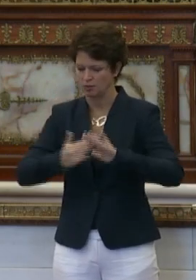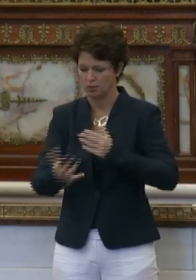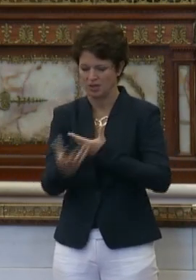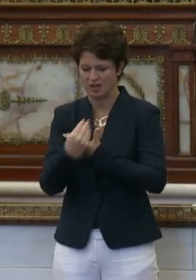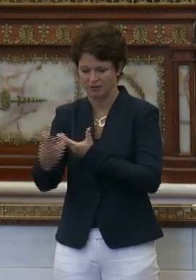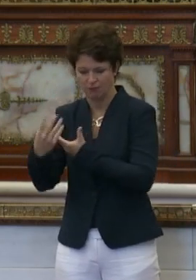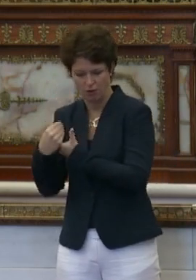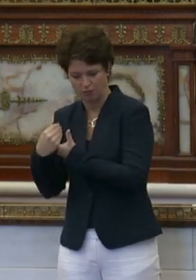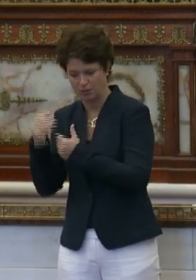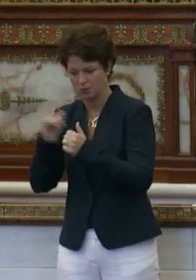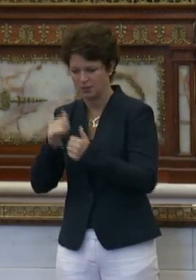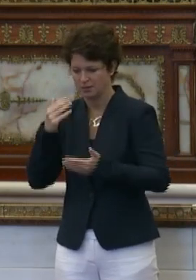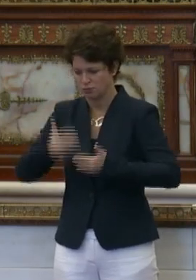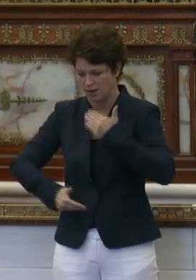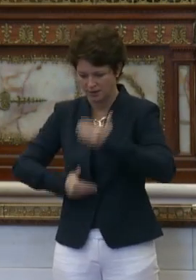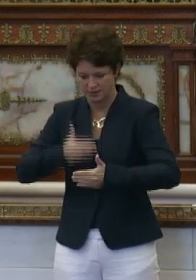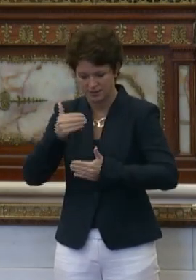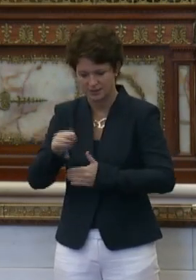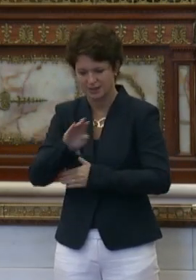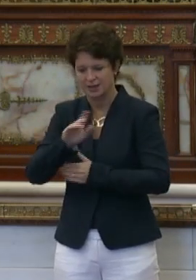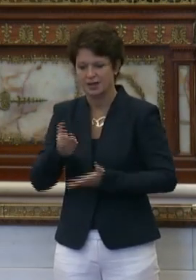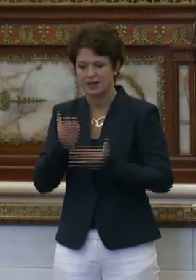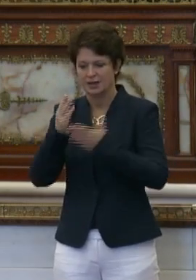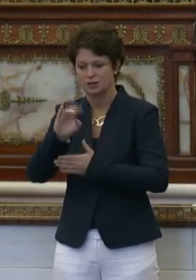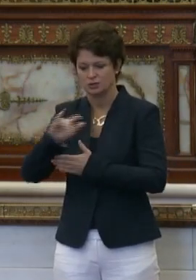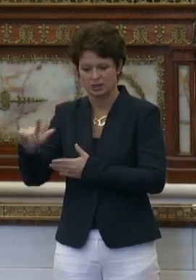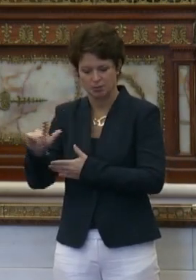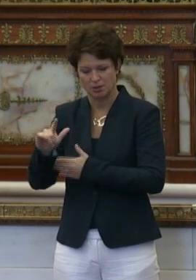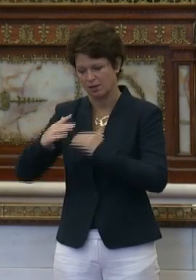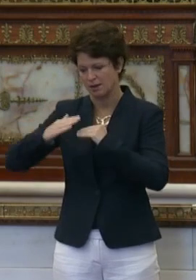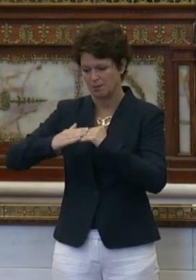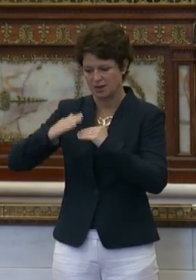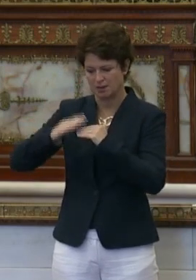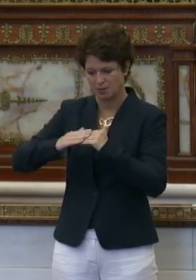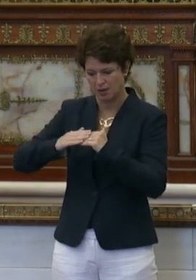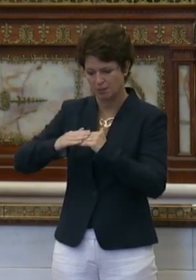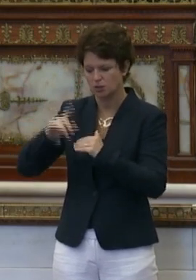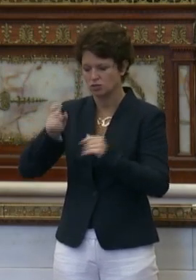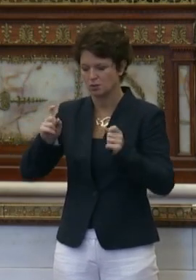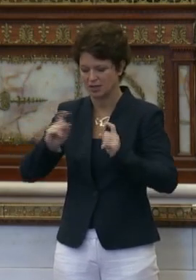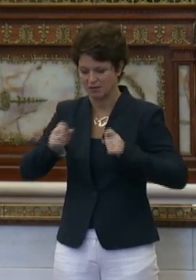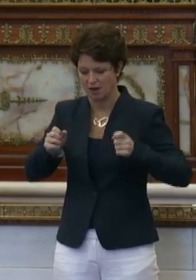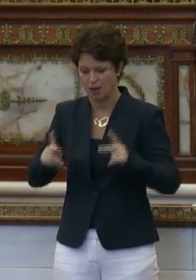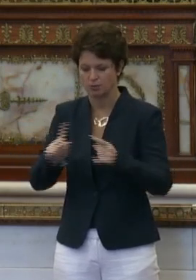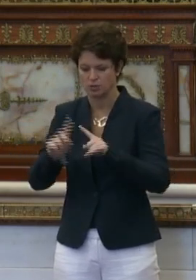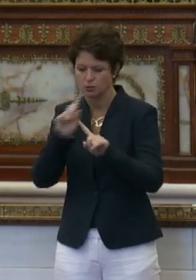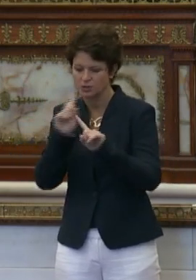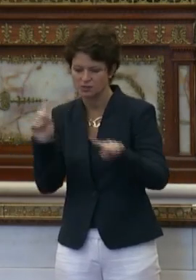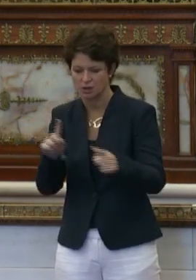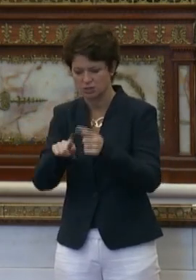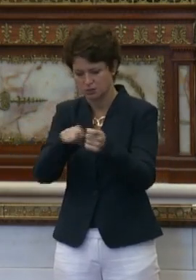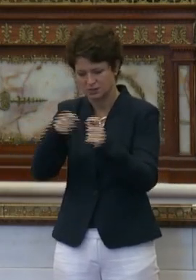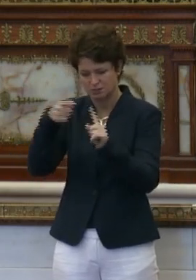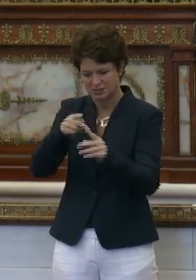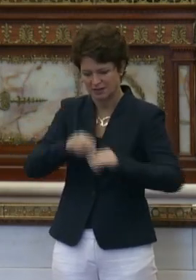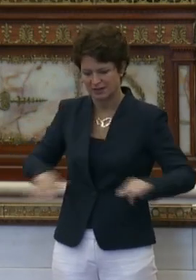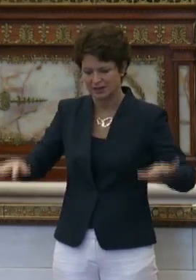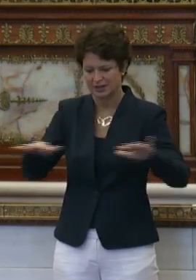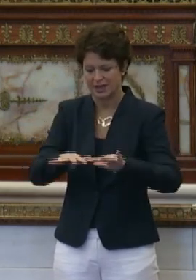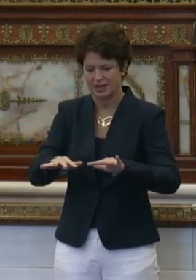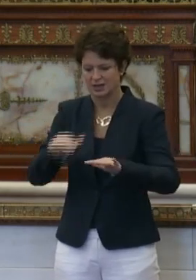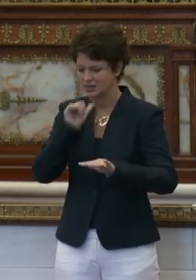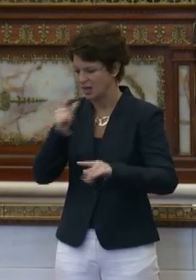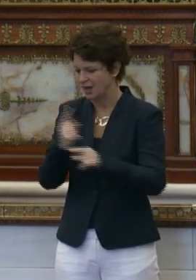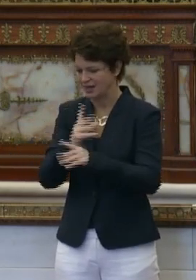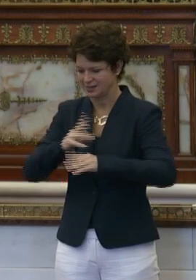planning process, and introducing the zoning variance without at a minimum giving neighbors an opportunity to respond to a specific plan is totally